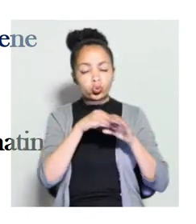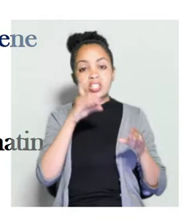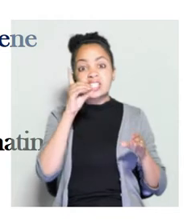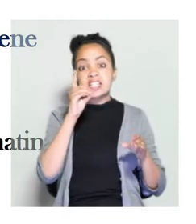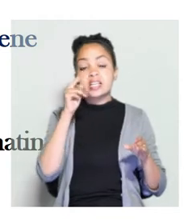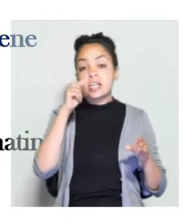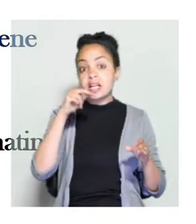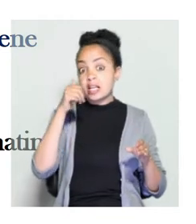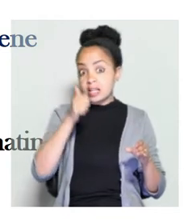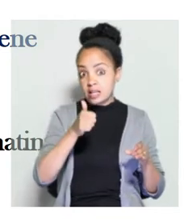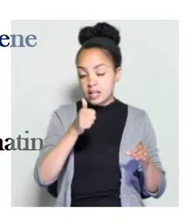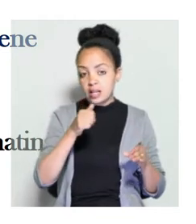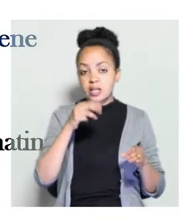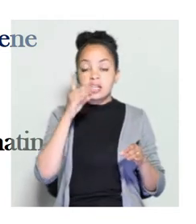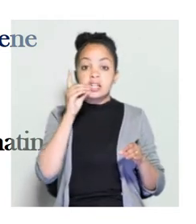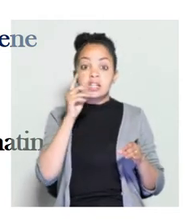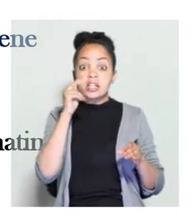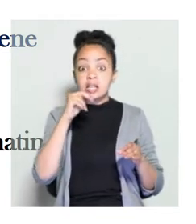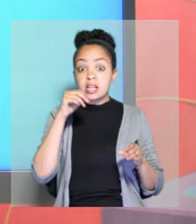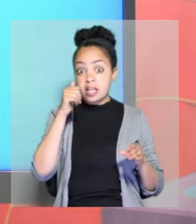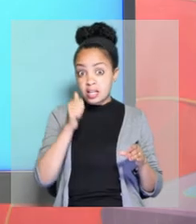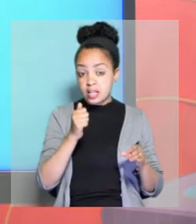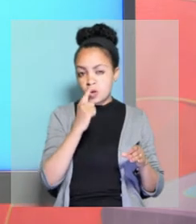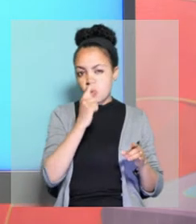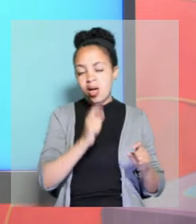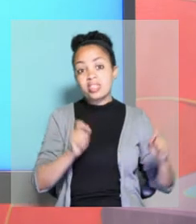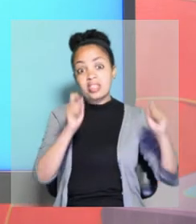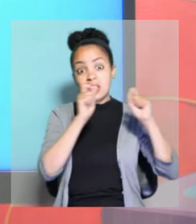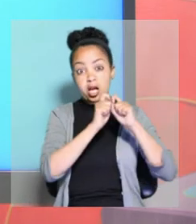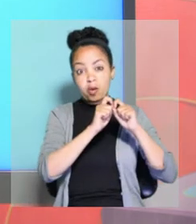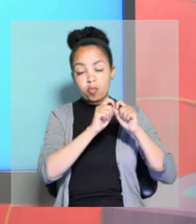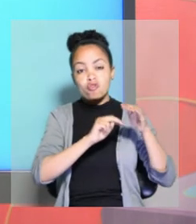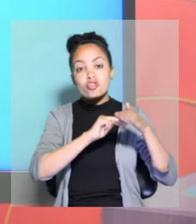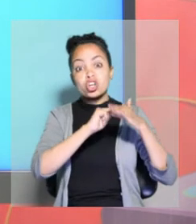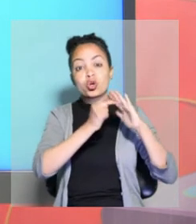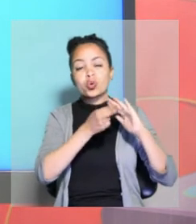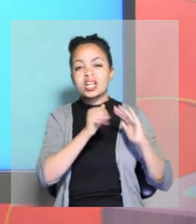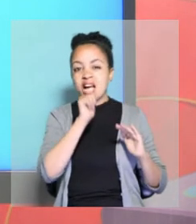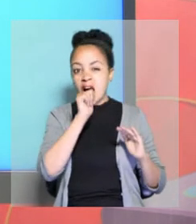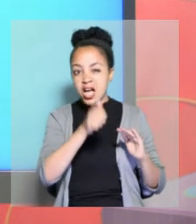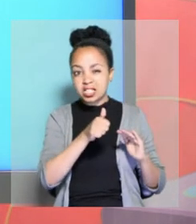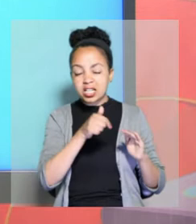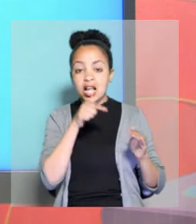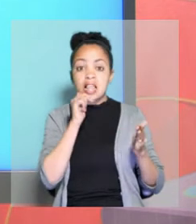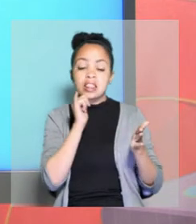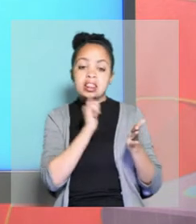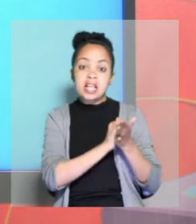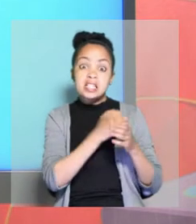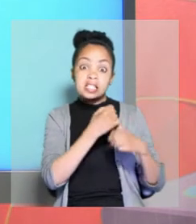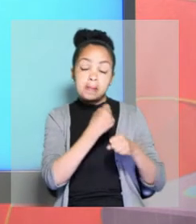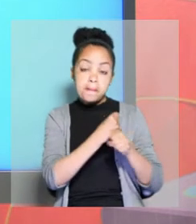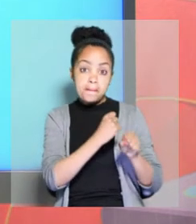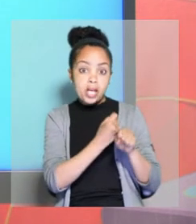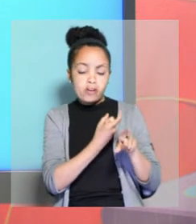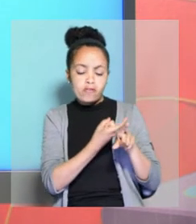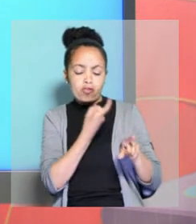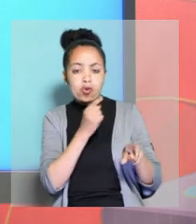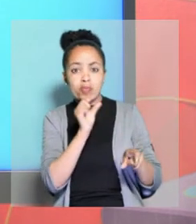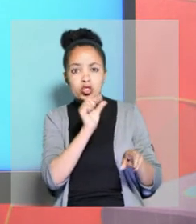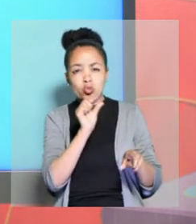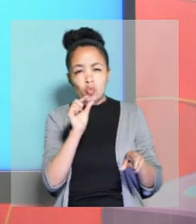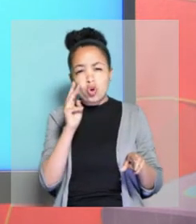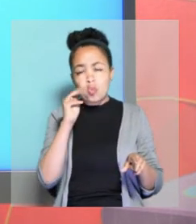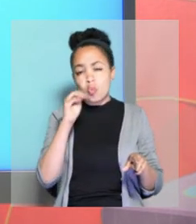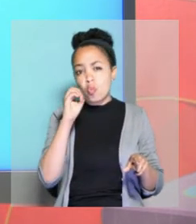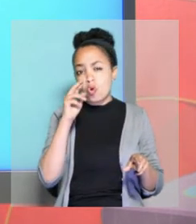DNA. DNA is one type of nucleic acid that is made from a smaller